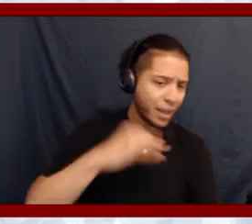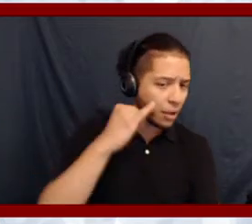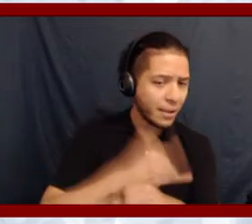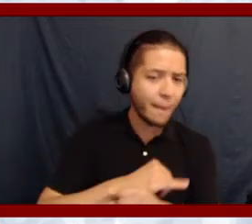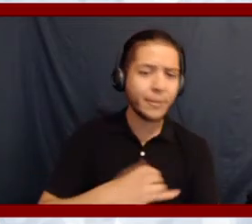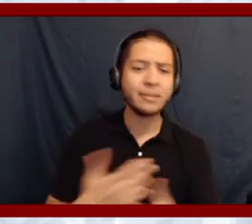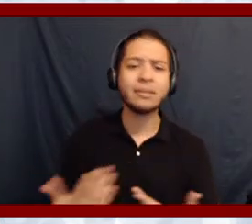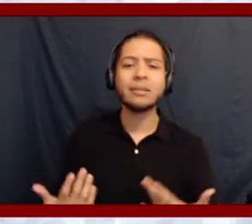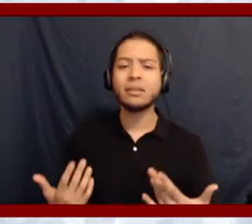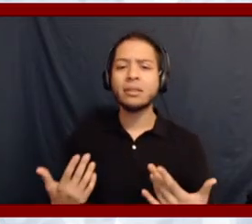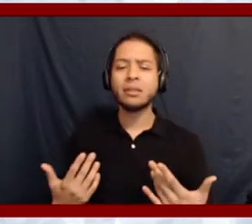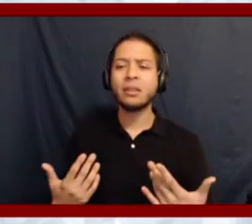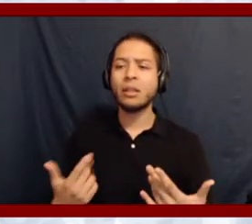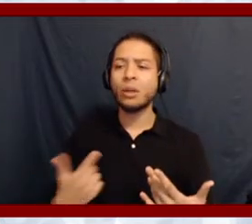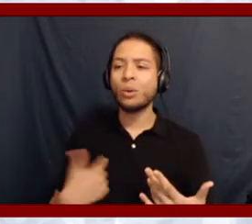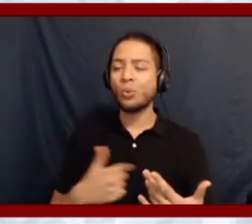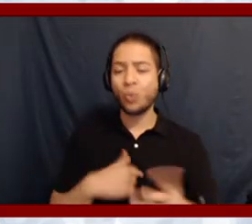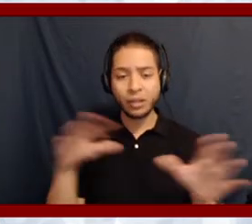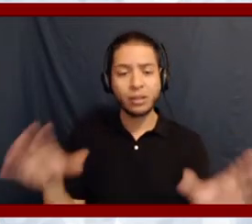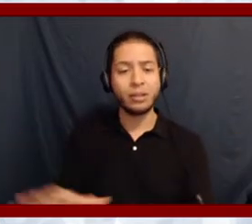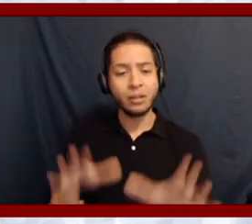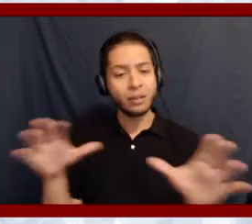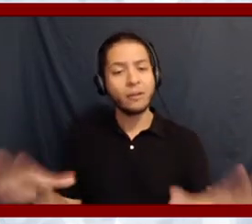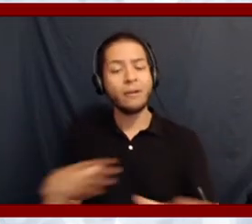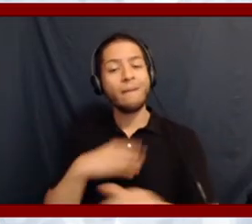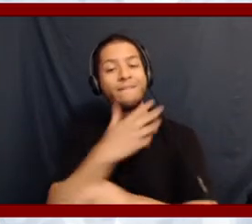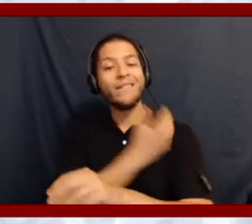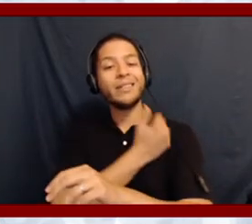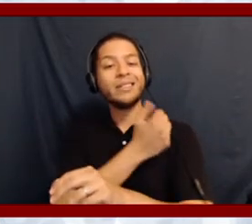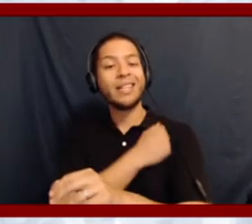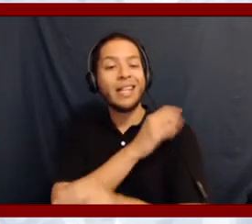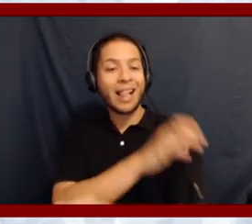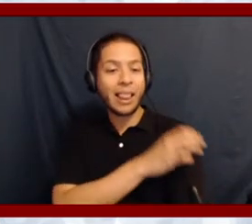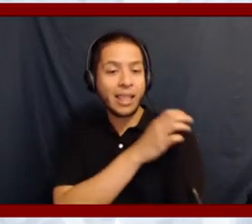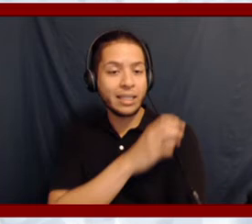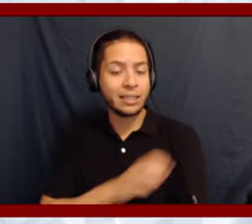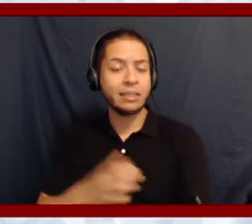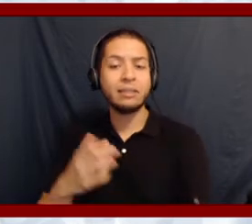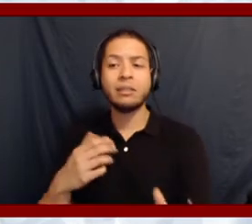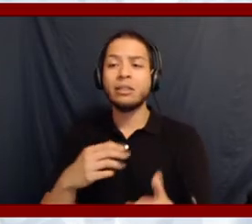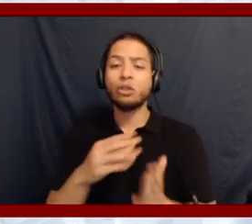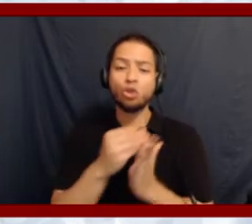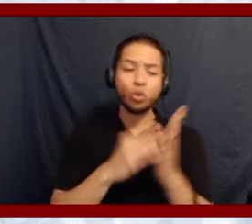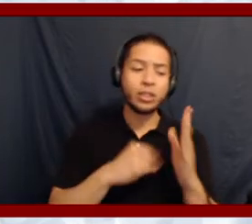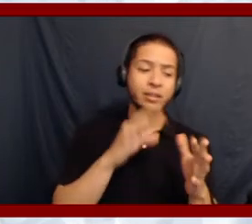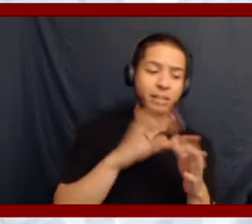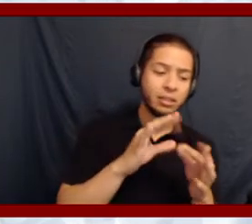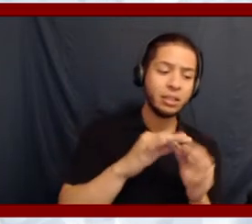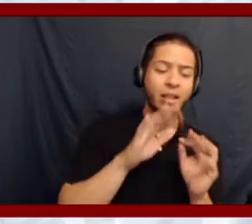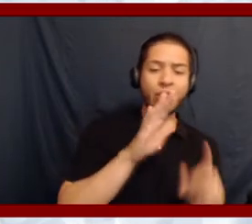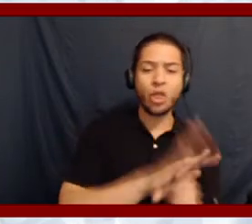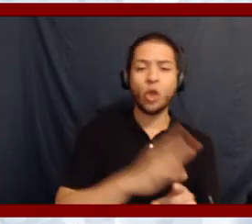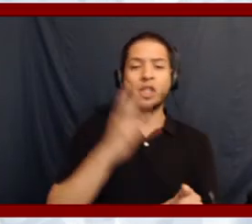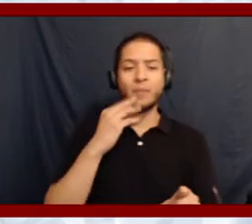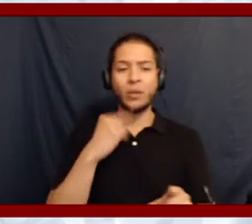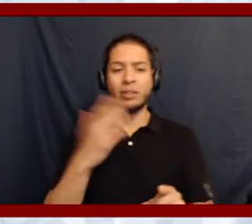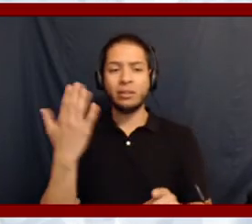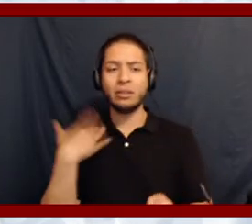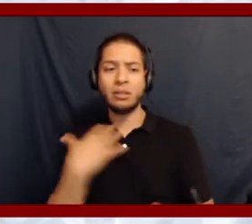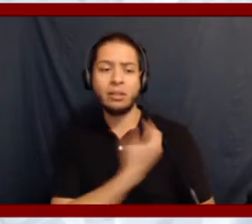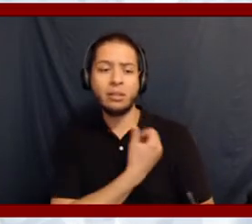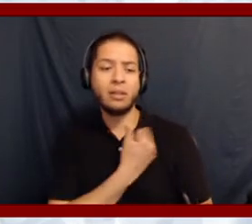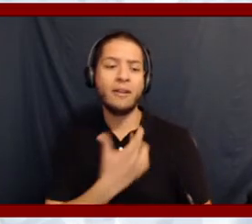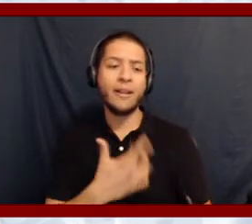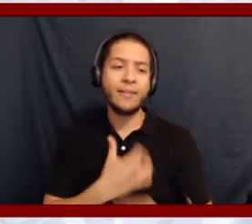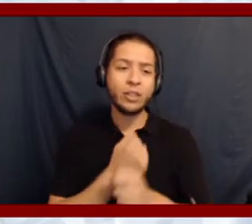that by promoting vaccination clinics, by having students hear from students about how it's safe and how they're going to get back onto